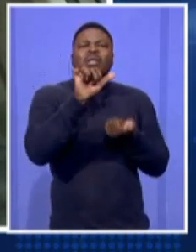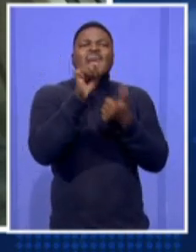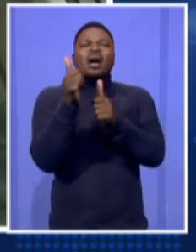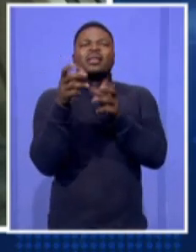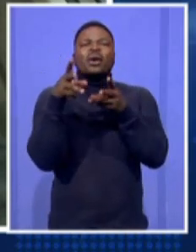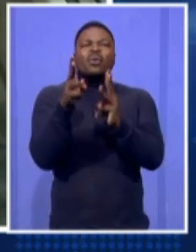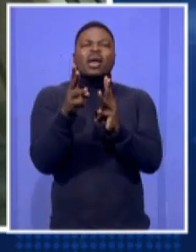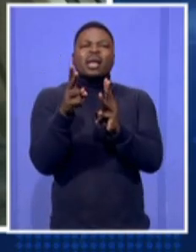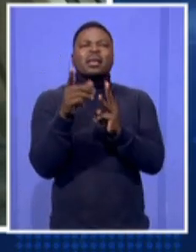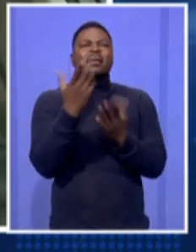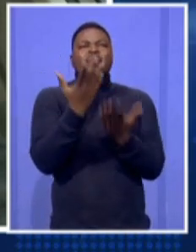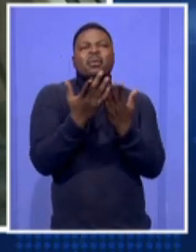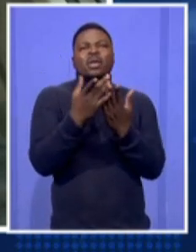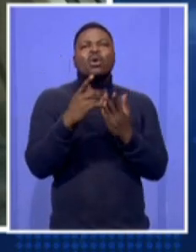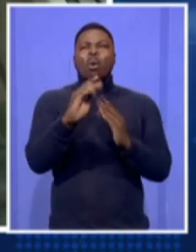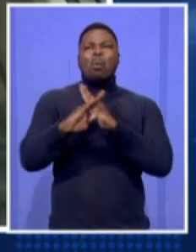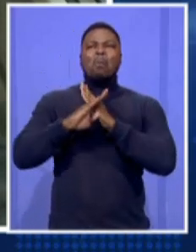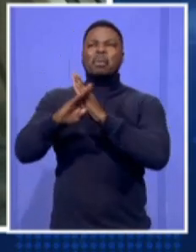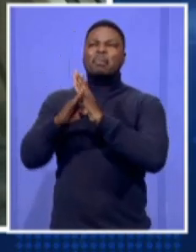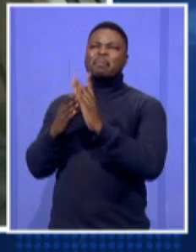going on this defensive?